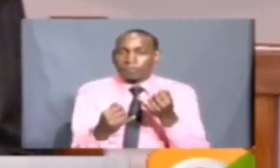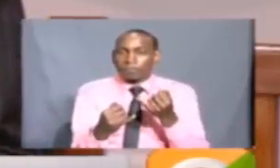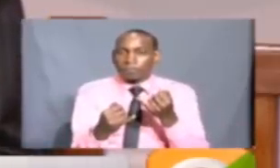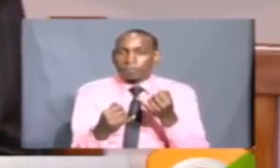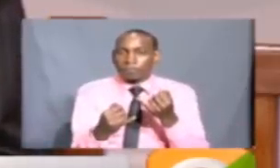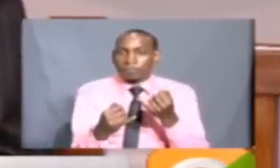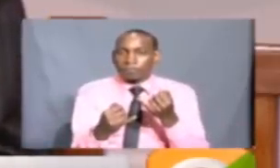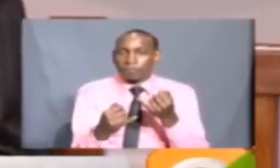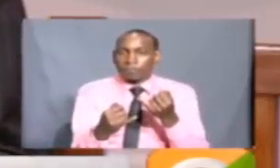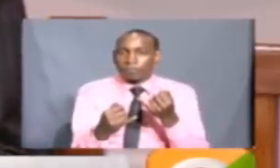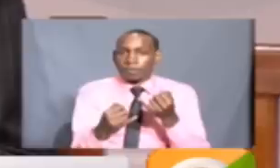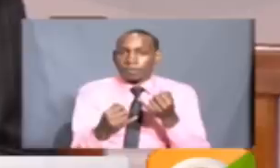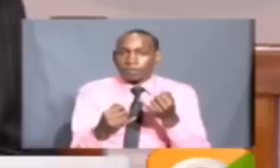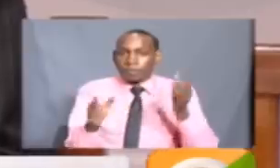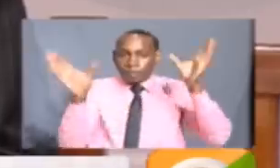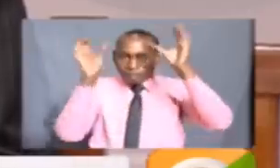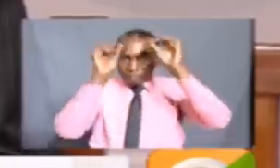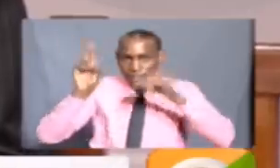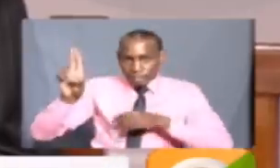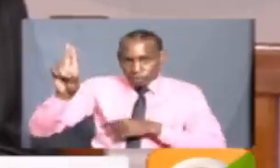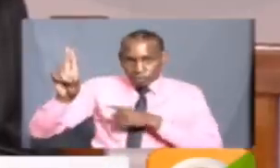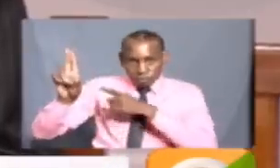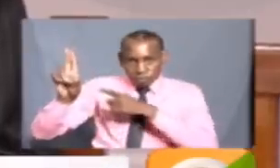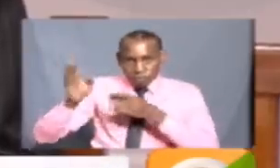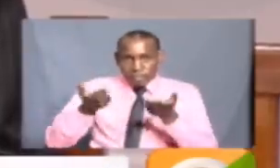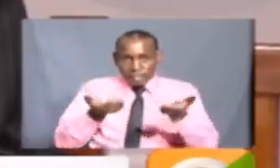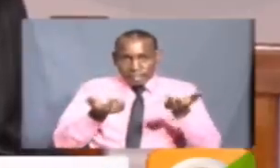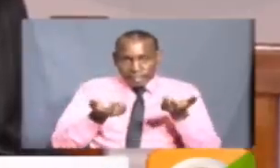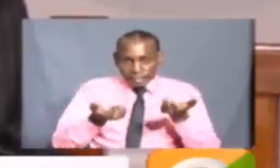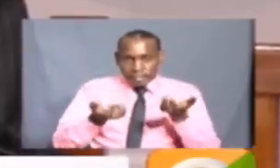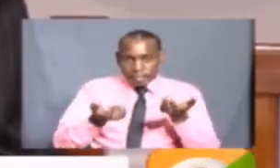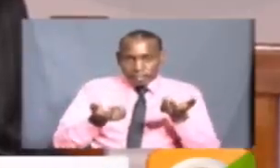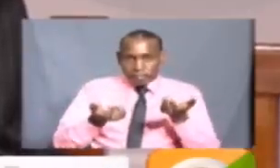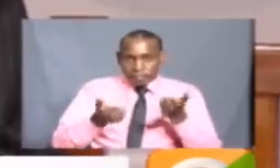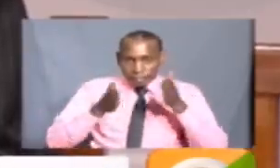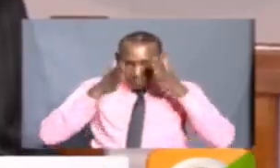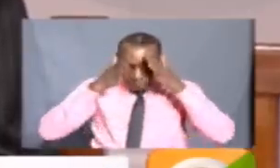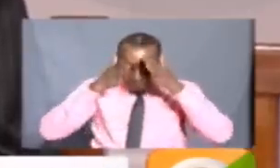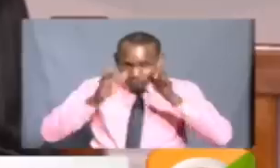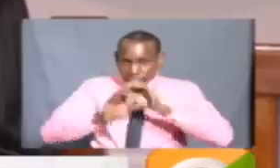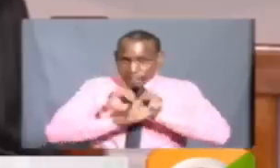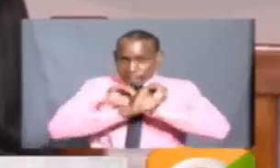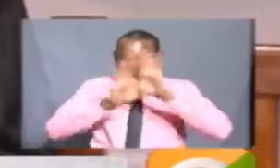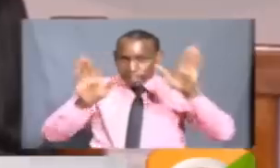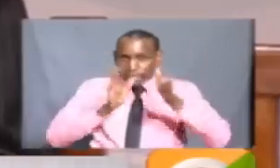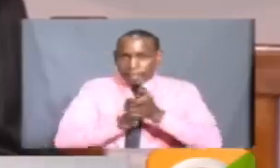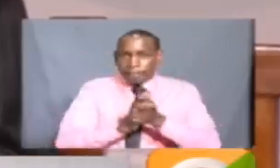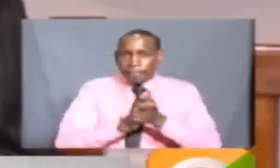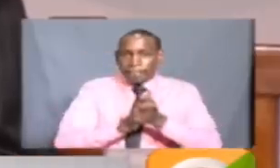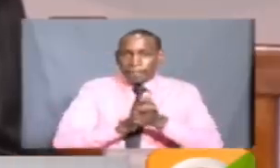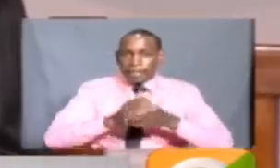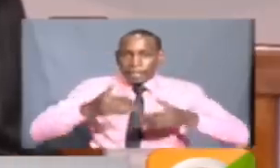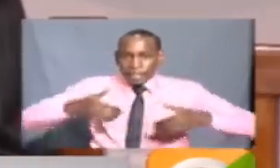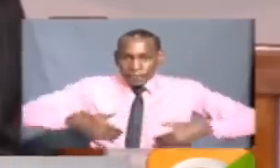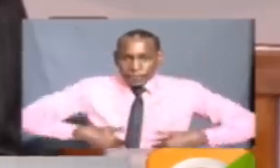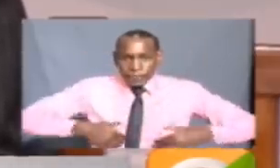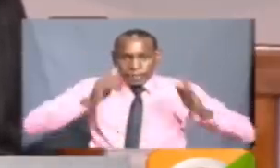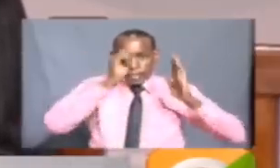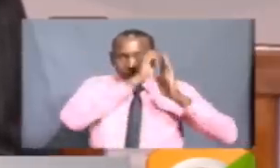he needs a proper, focused, and clear youth